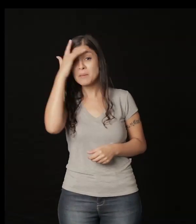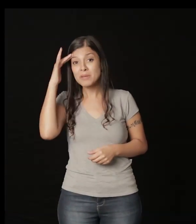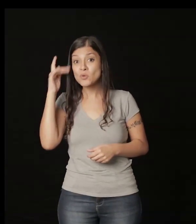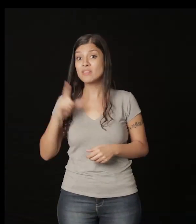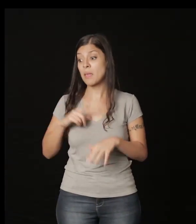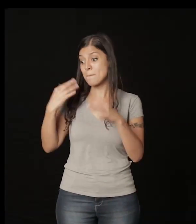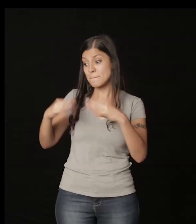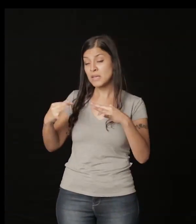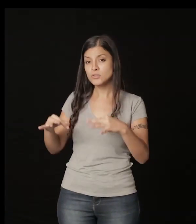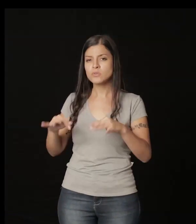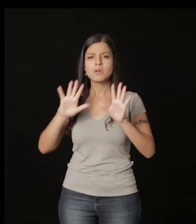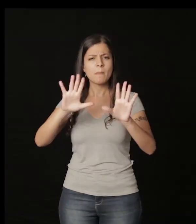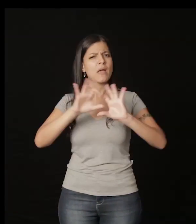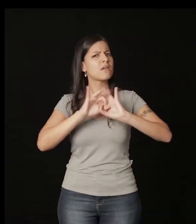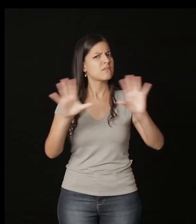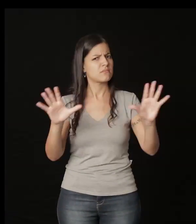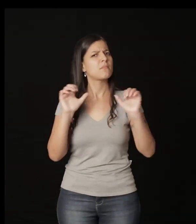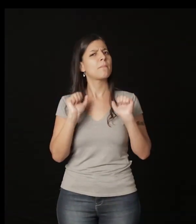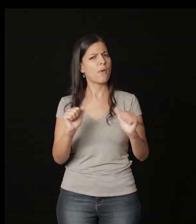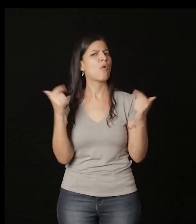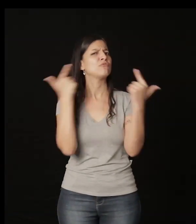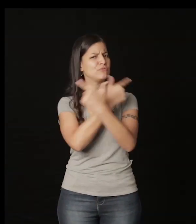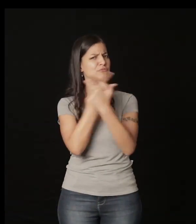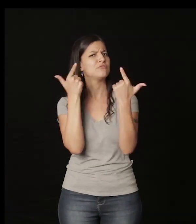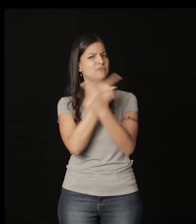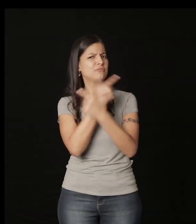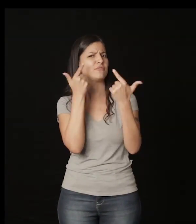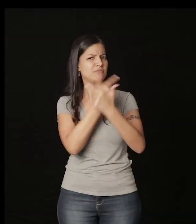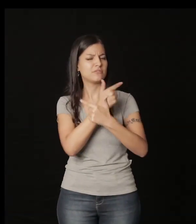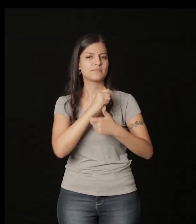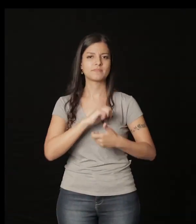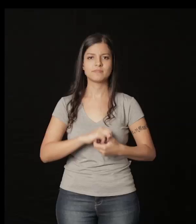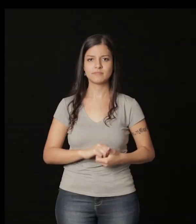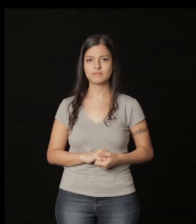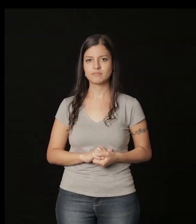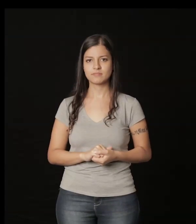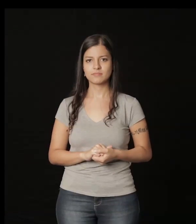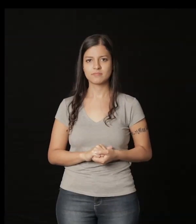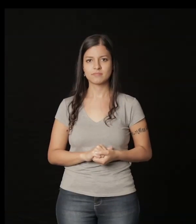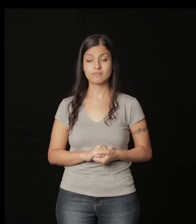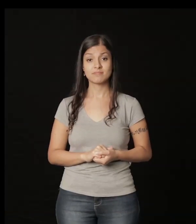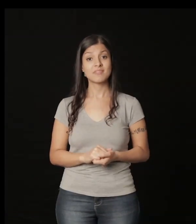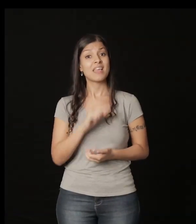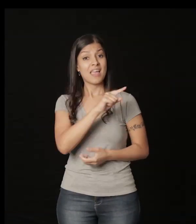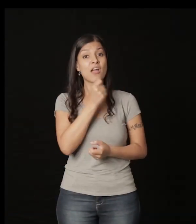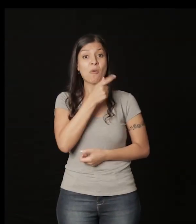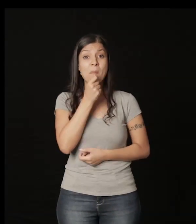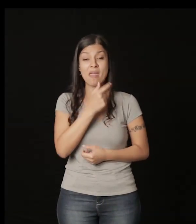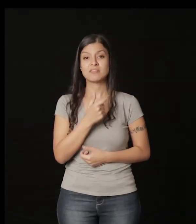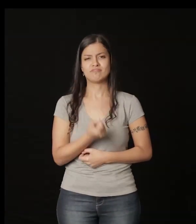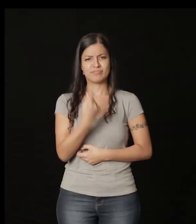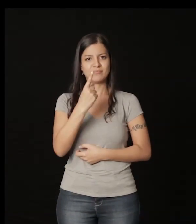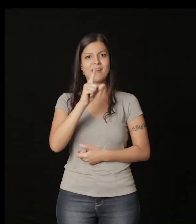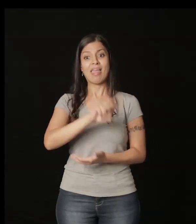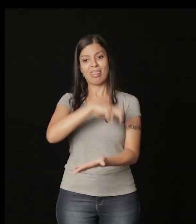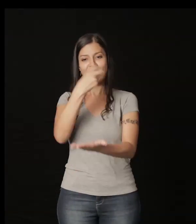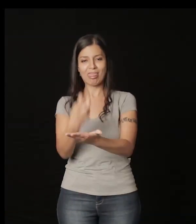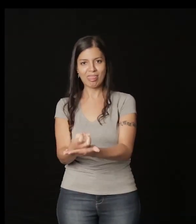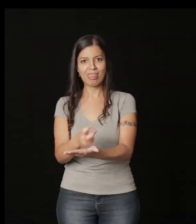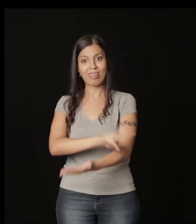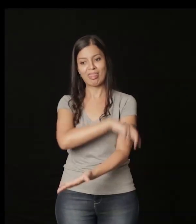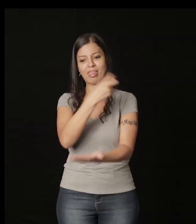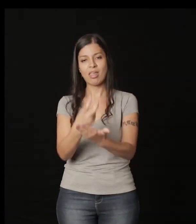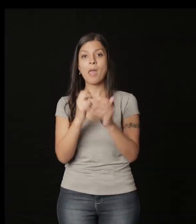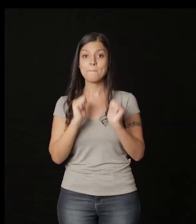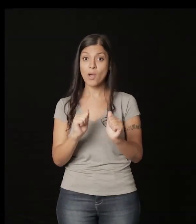premised on the idea of people hurting themselves, but we're allowed to laugh. In slapstick, people fall over, but because it's happening